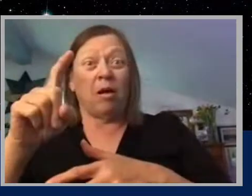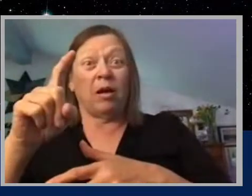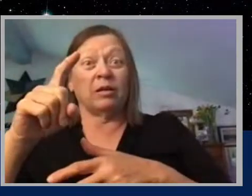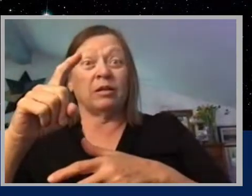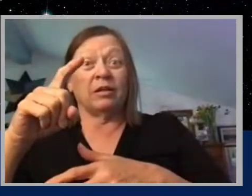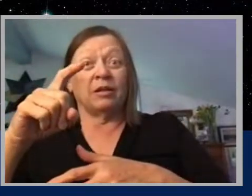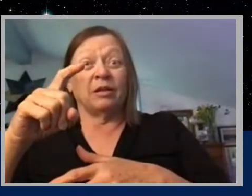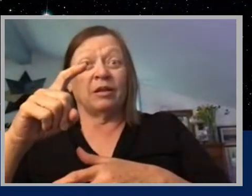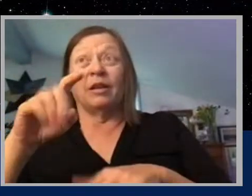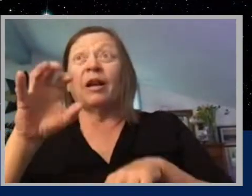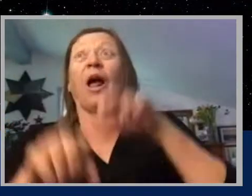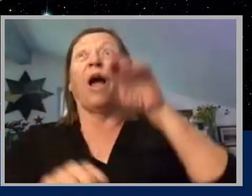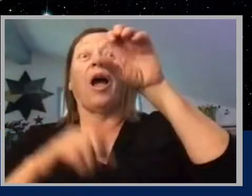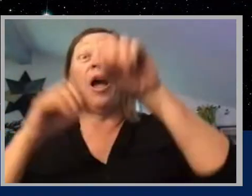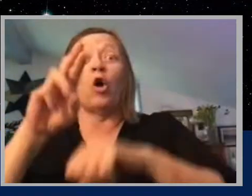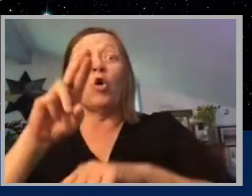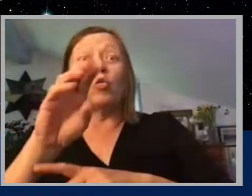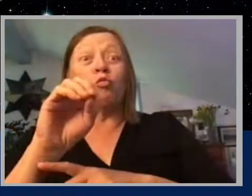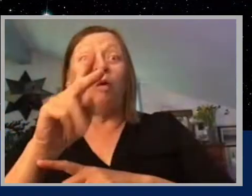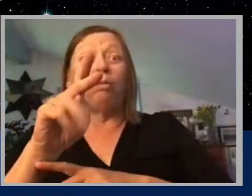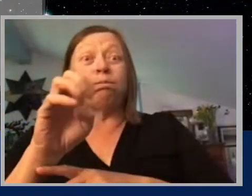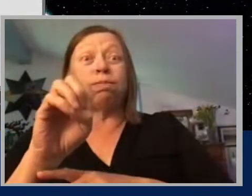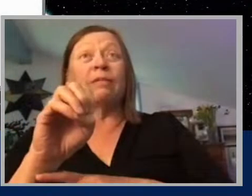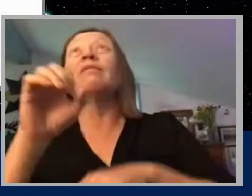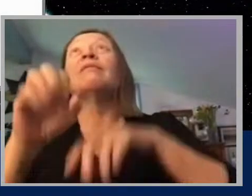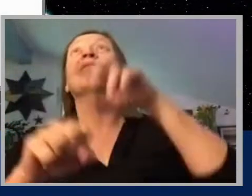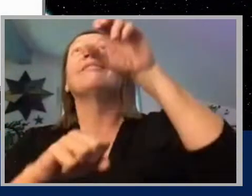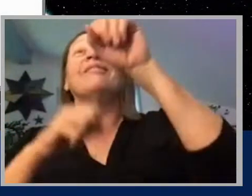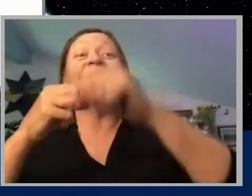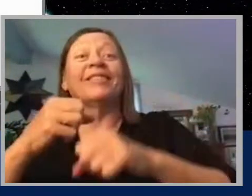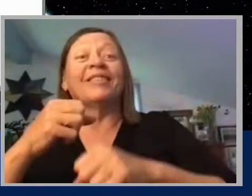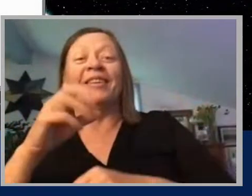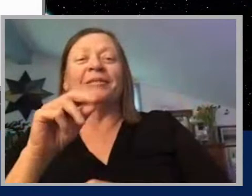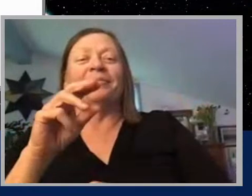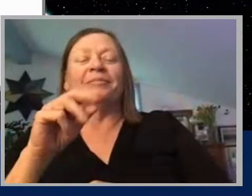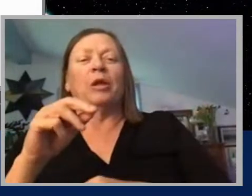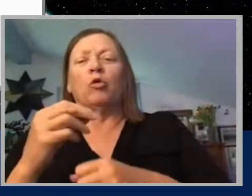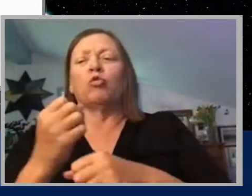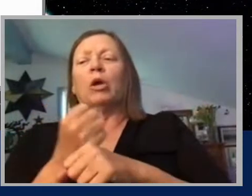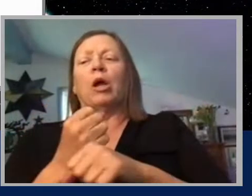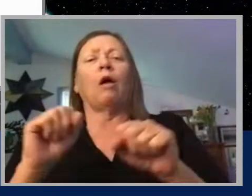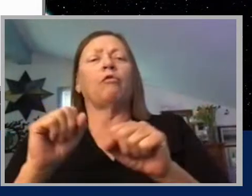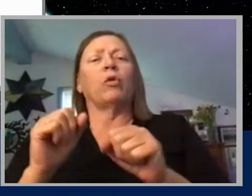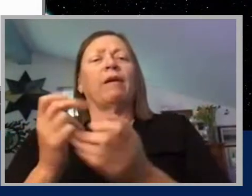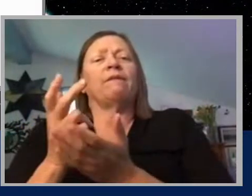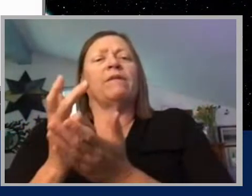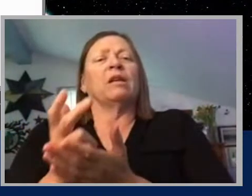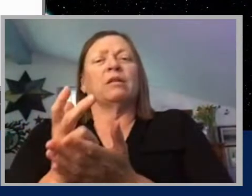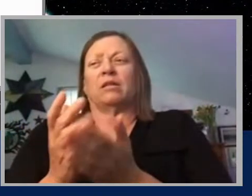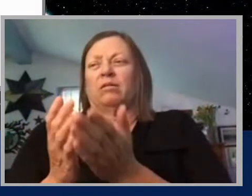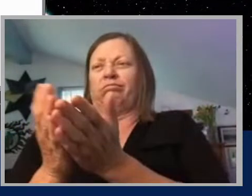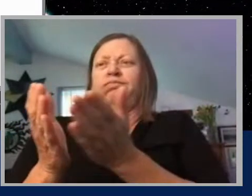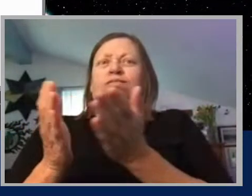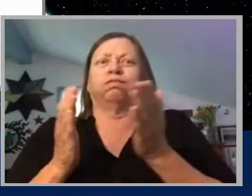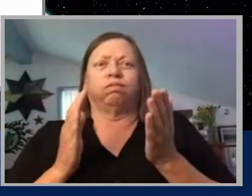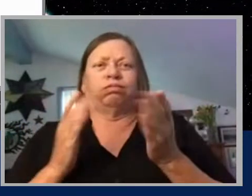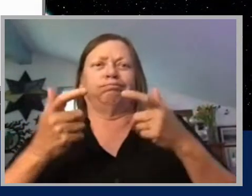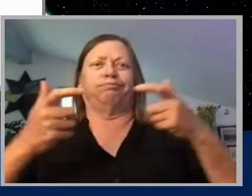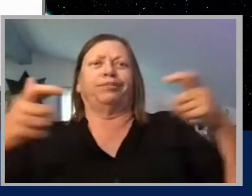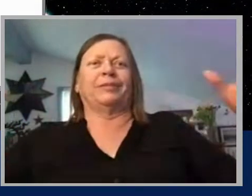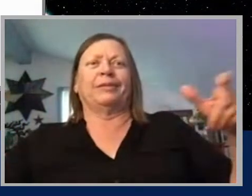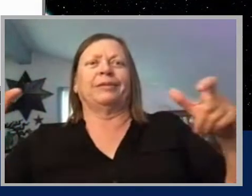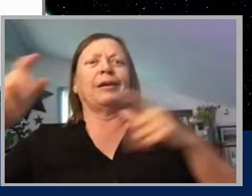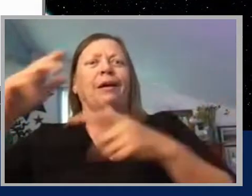to get aboard the recovery vessel, because the recovery vessels actually have, I mean, if you look at them, they're like mostly helipad, it looks like,